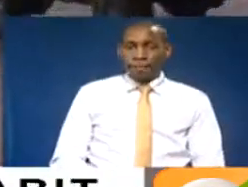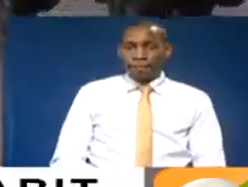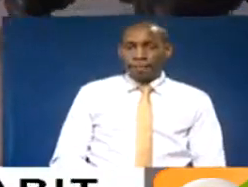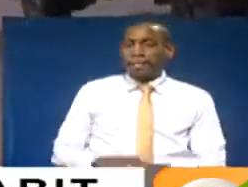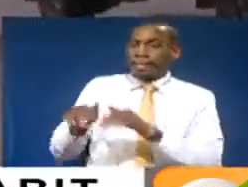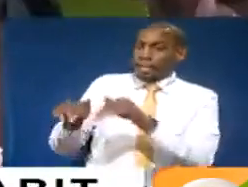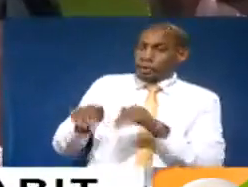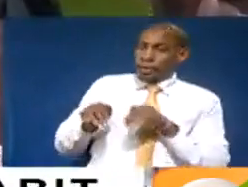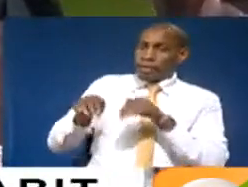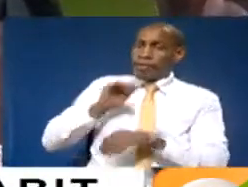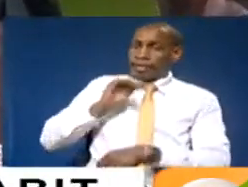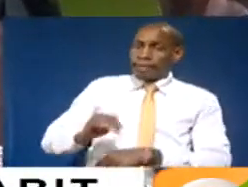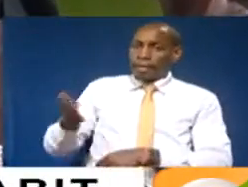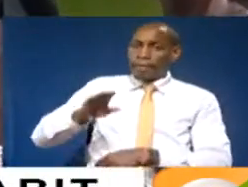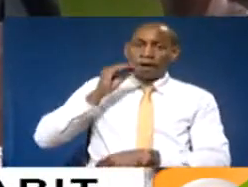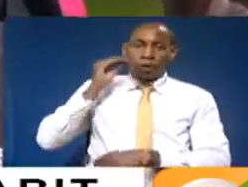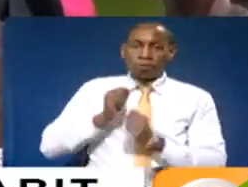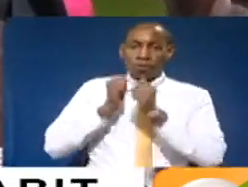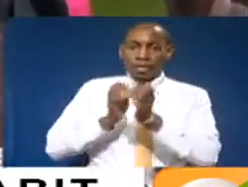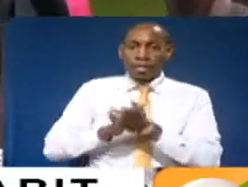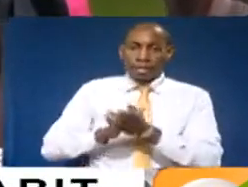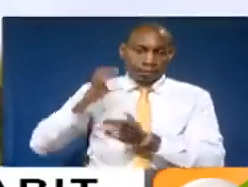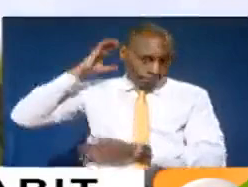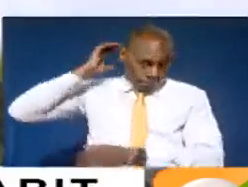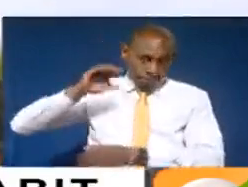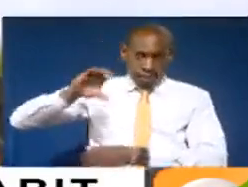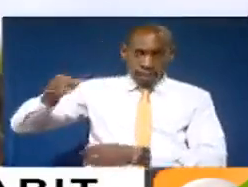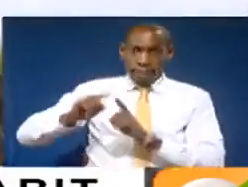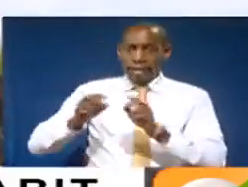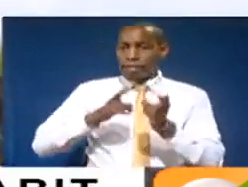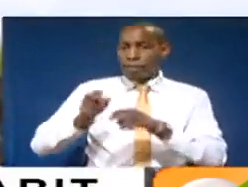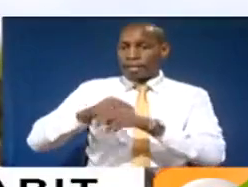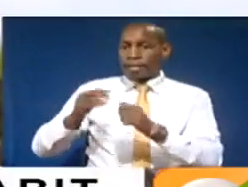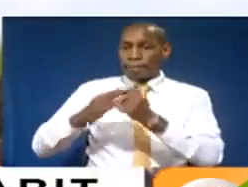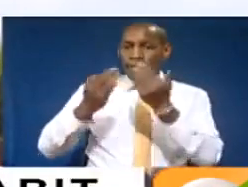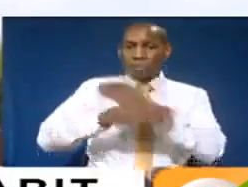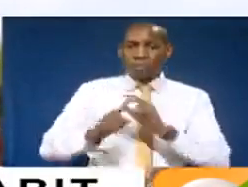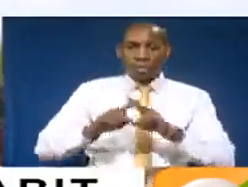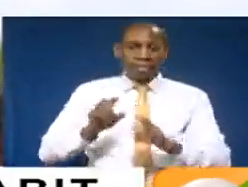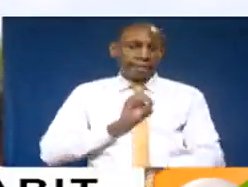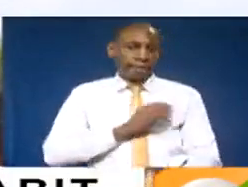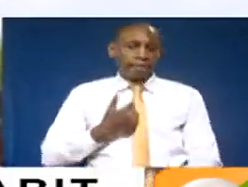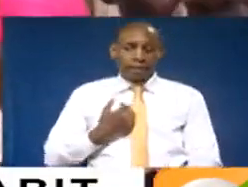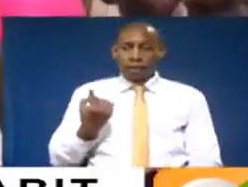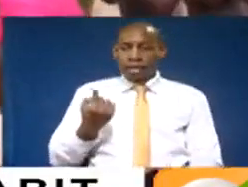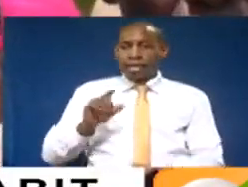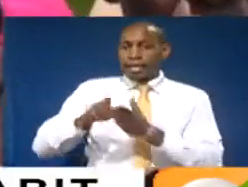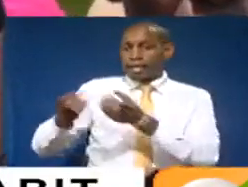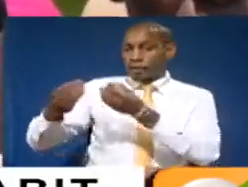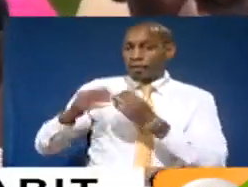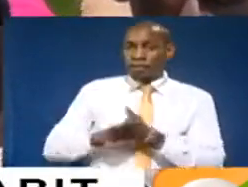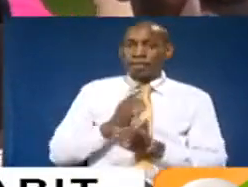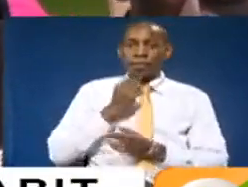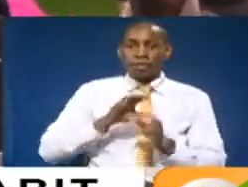I waited for my son to come home with camels as usual, but at around 9 is when I started panicking, only to be told that the boys